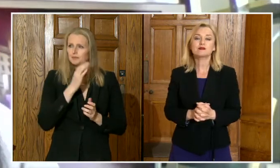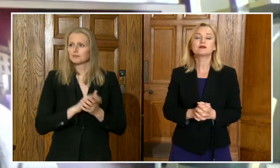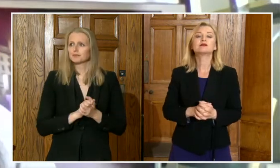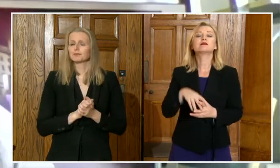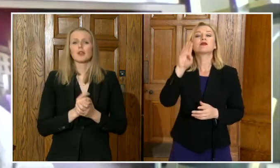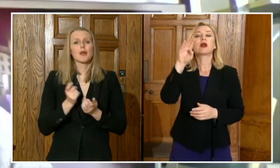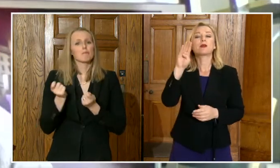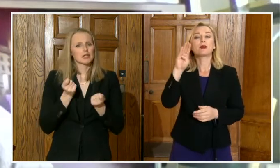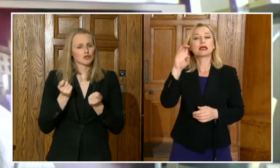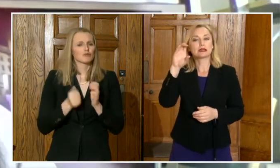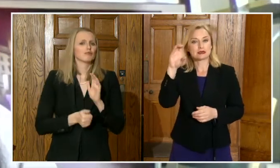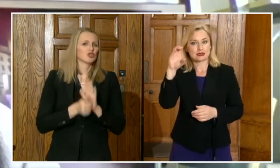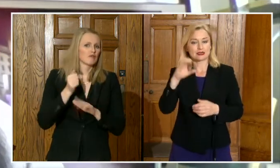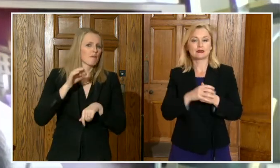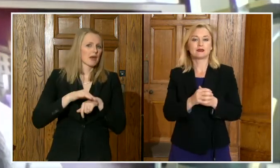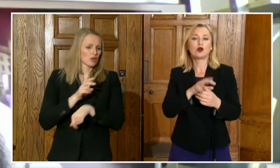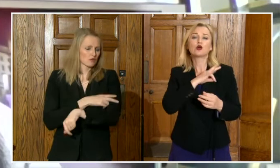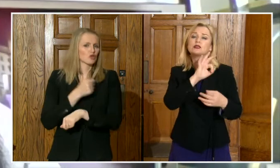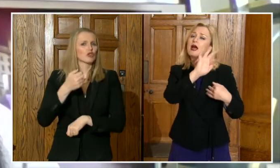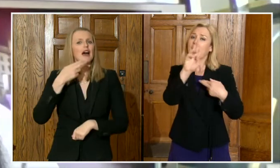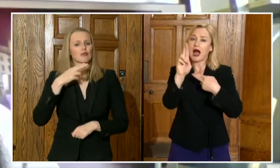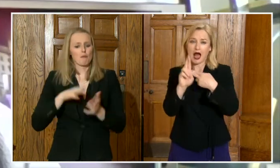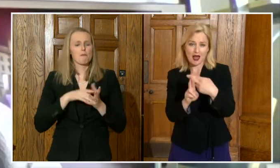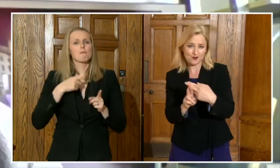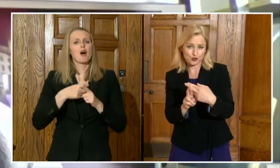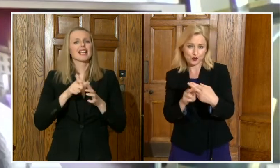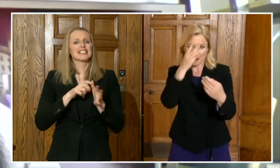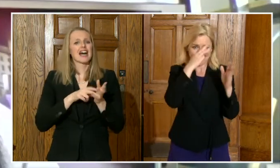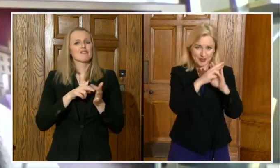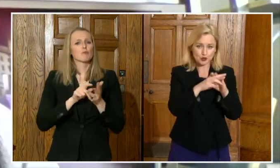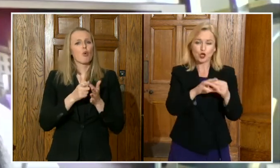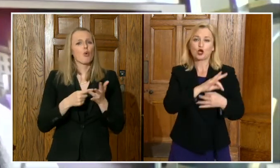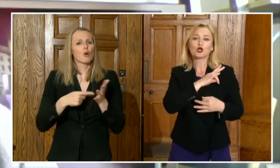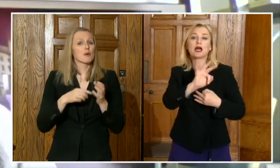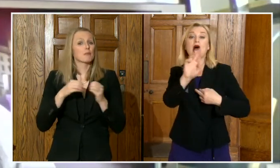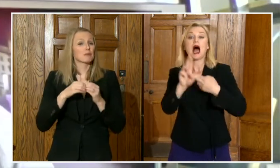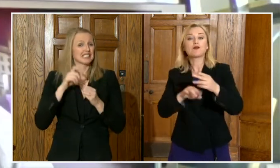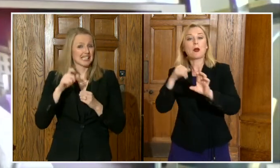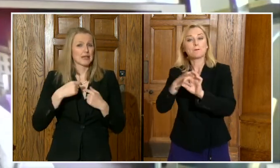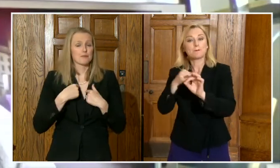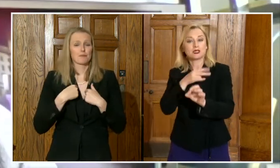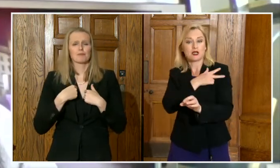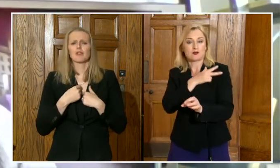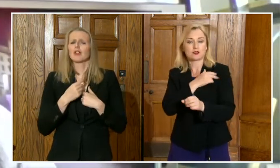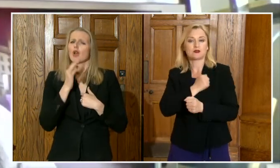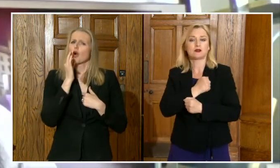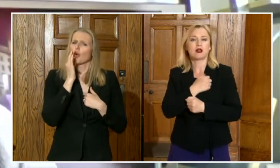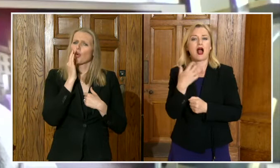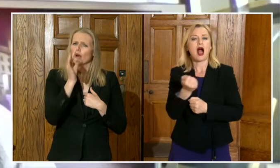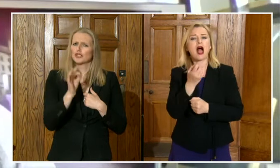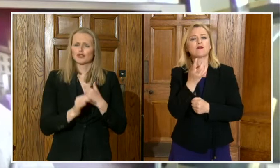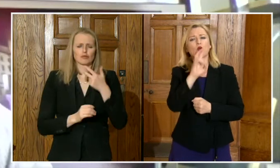Minister, Chief Medical Officer, good afternoon. Mark Devonport here from BBC Northern Ireland. I've got an inquiry which covers three